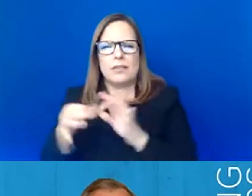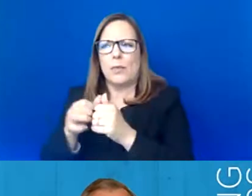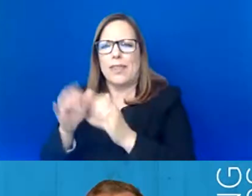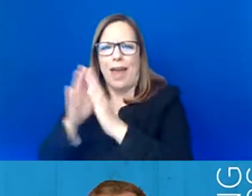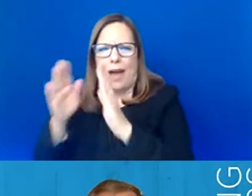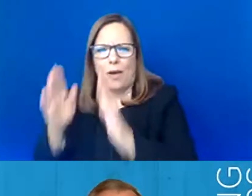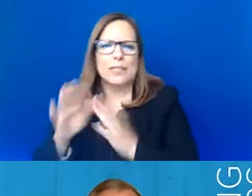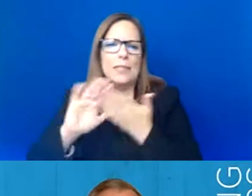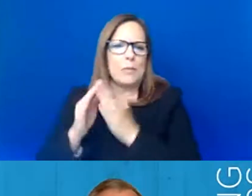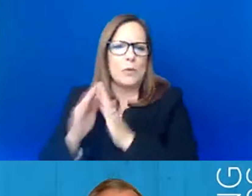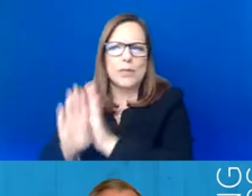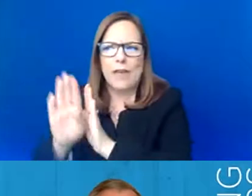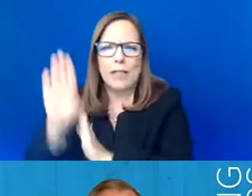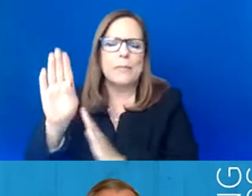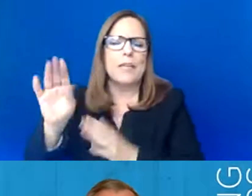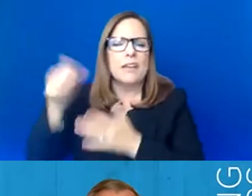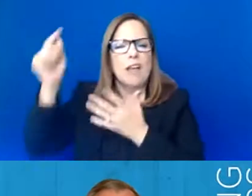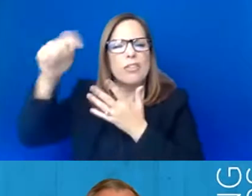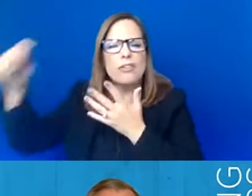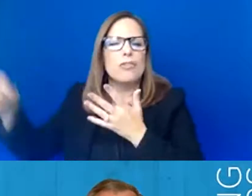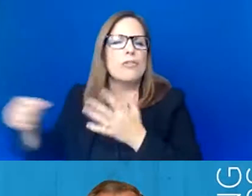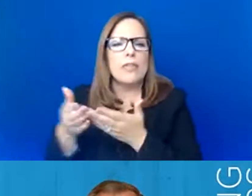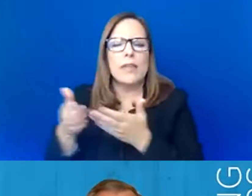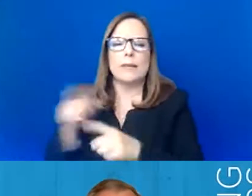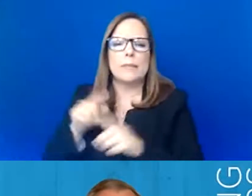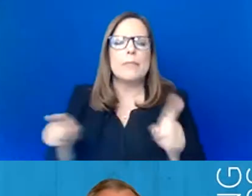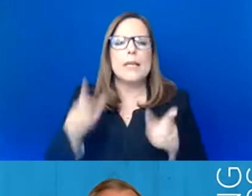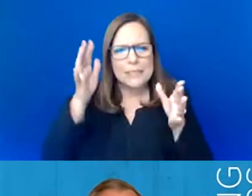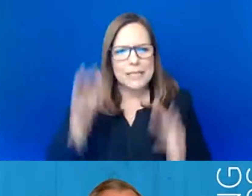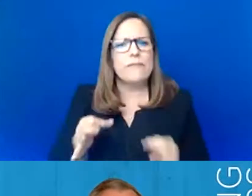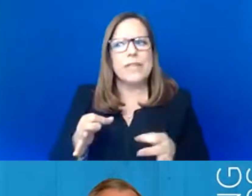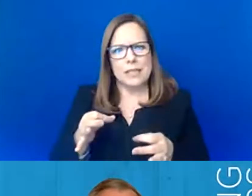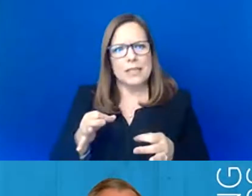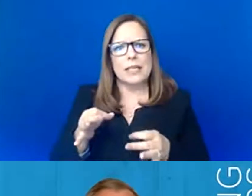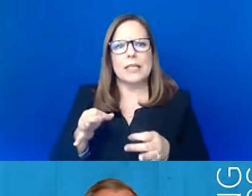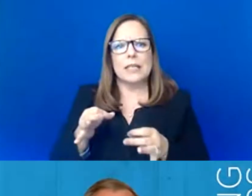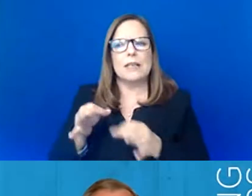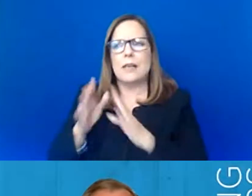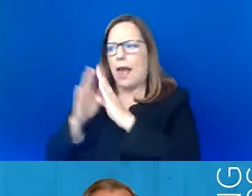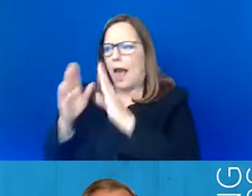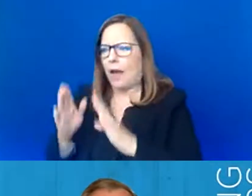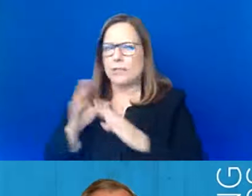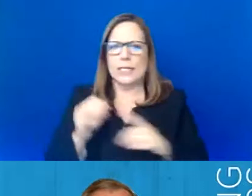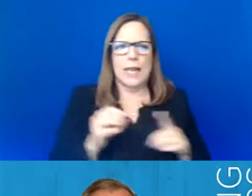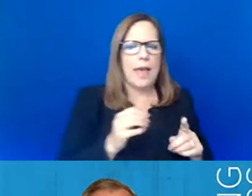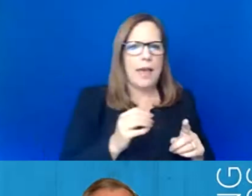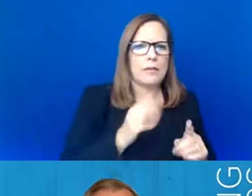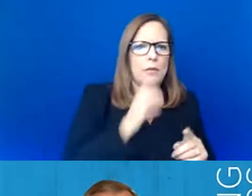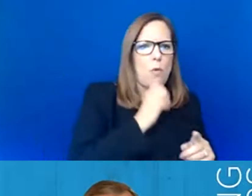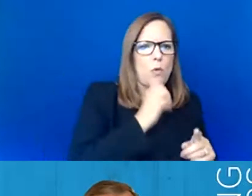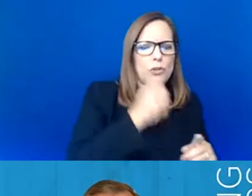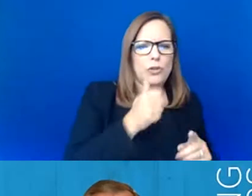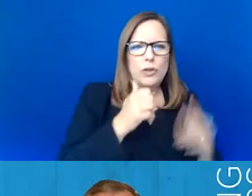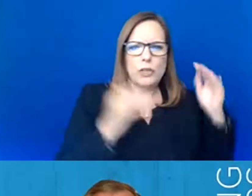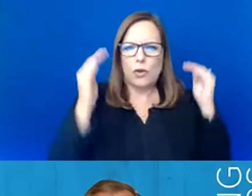other areas of government, but there definitely is an intersection with that. So just to give a